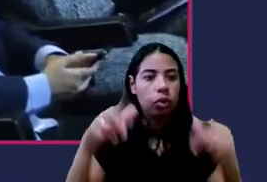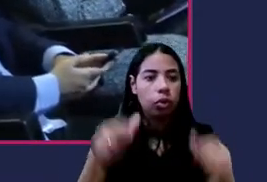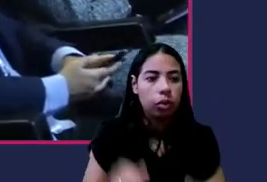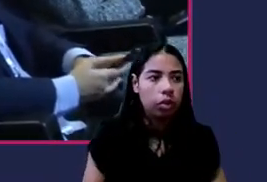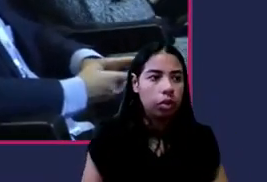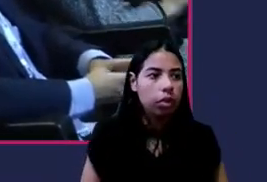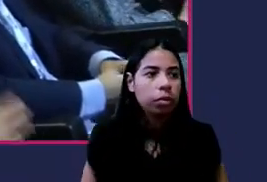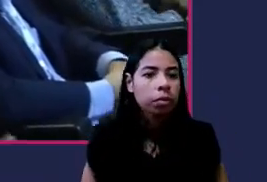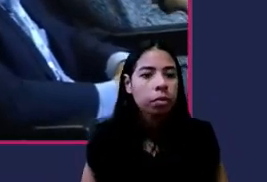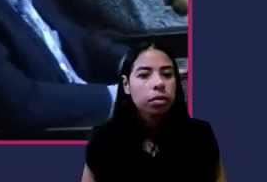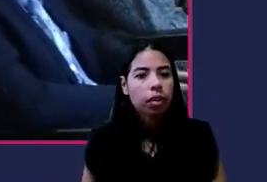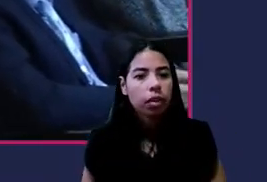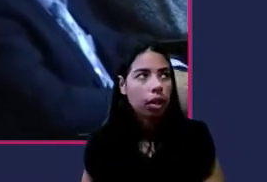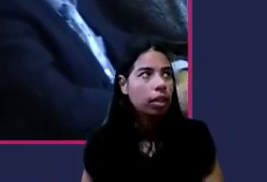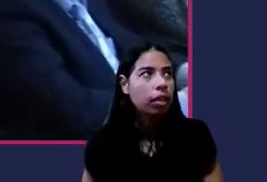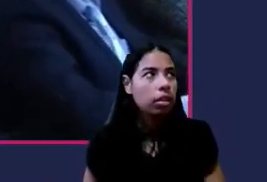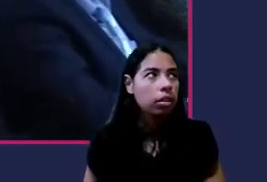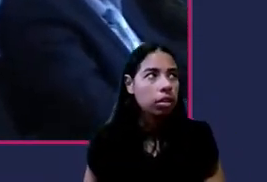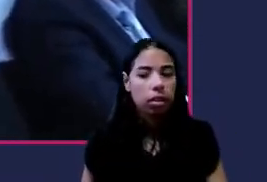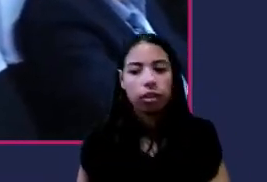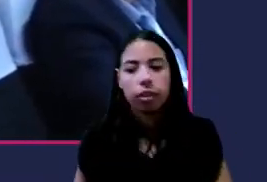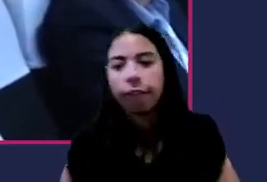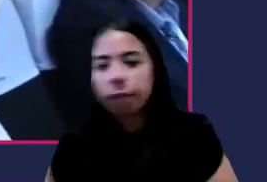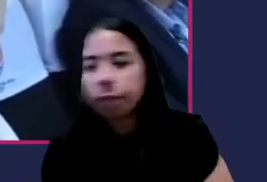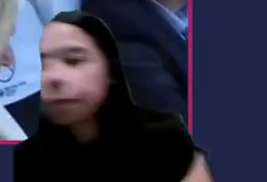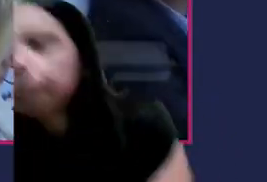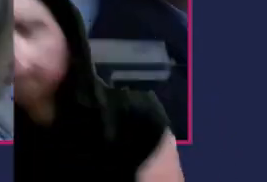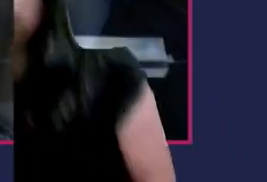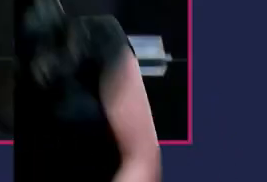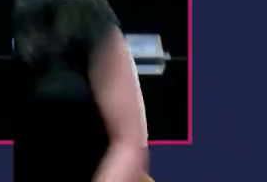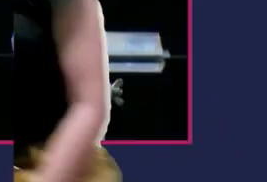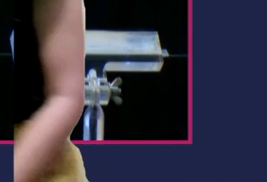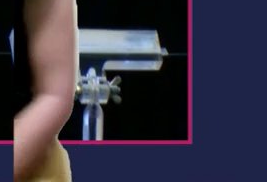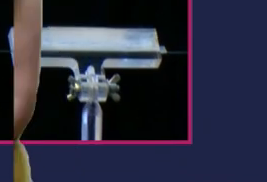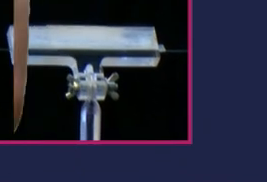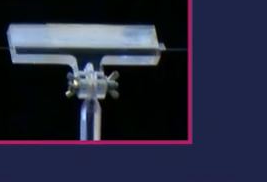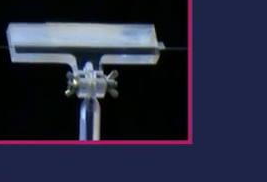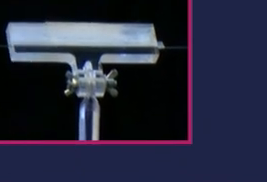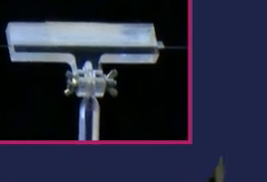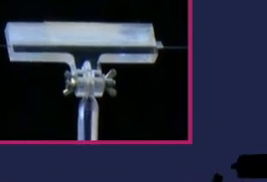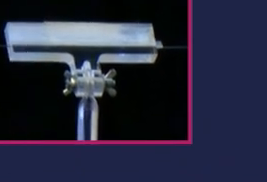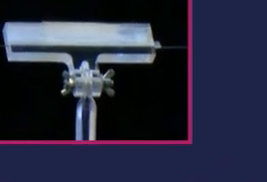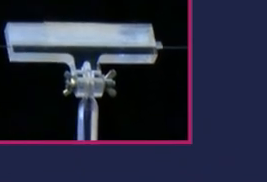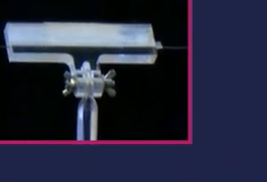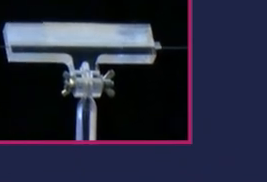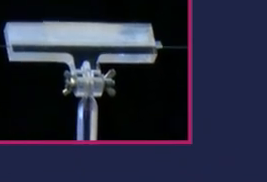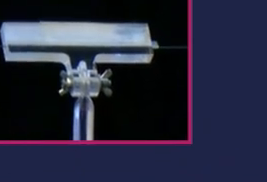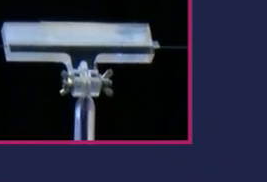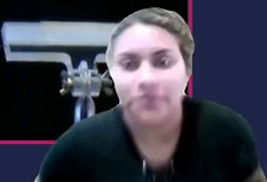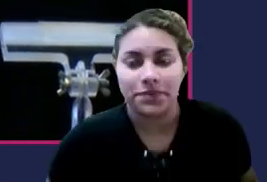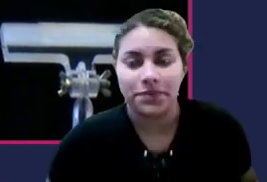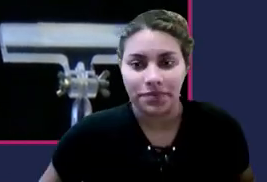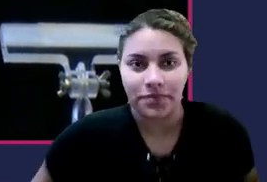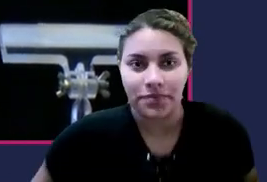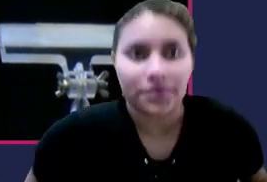are patients of rare diseases. Thank you so much, Pedro Westphalen. It